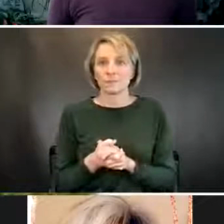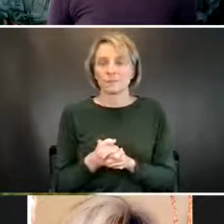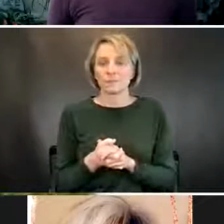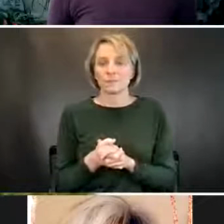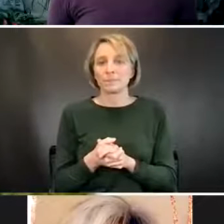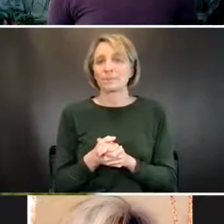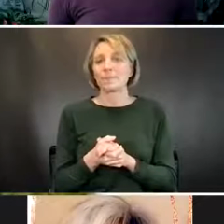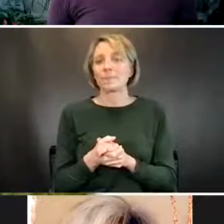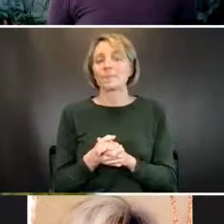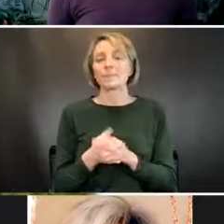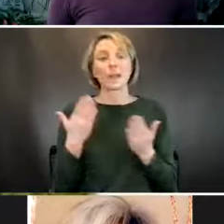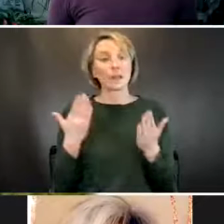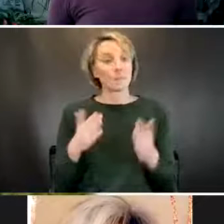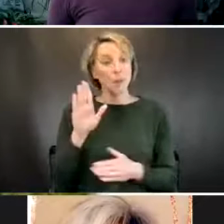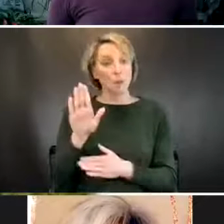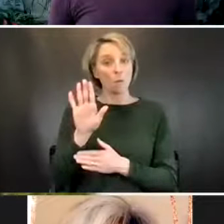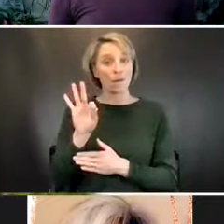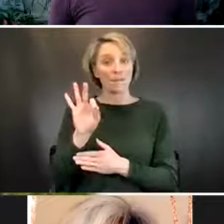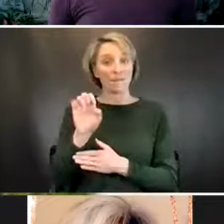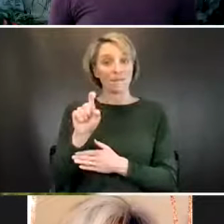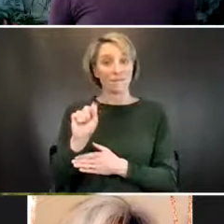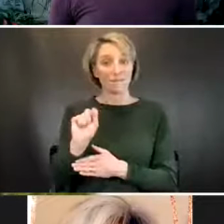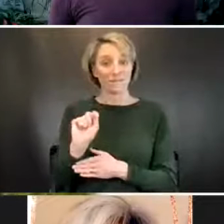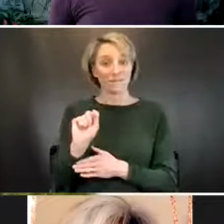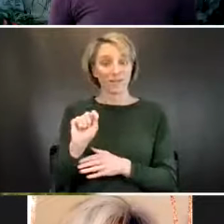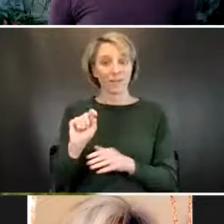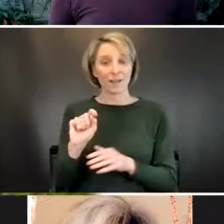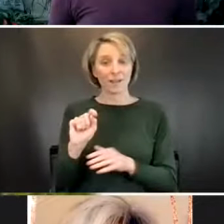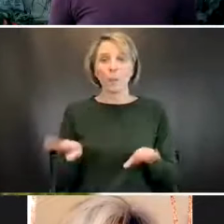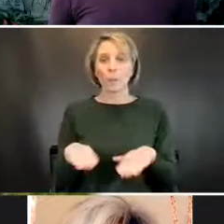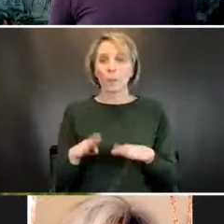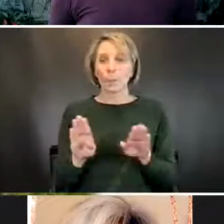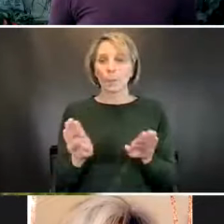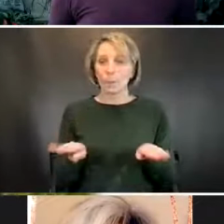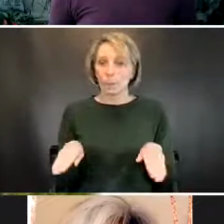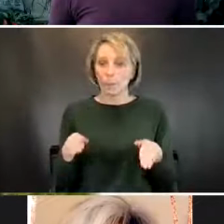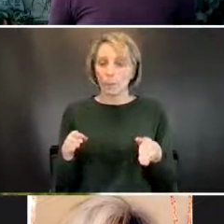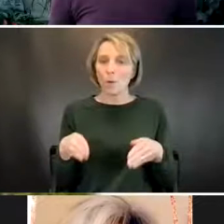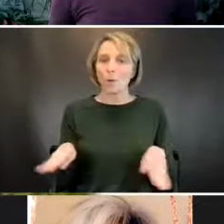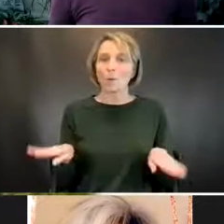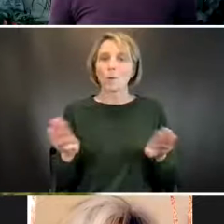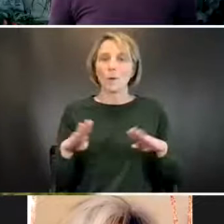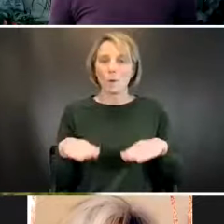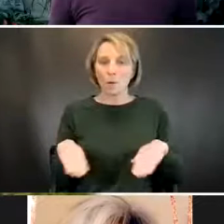Maybe rolling your feet to the outside or to the inside.